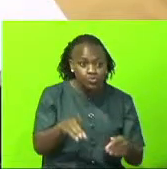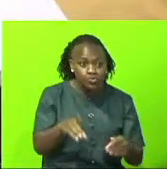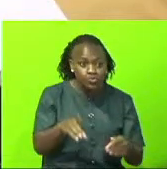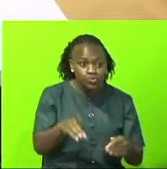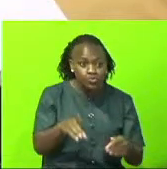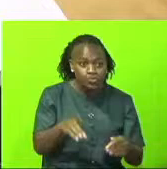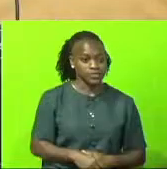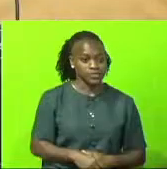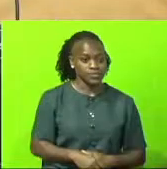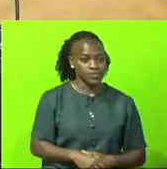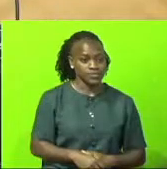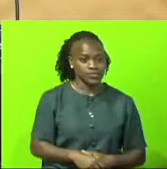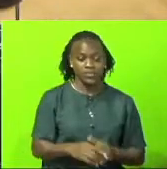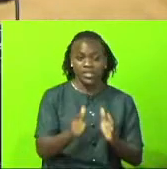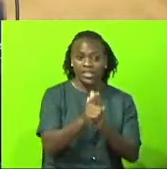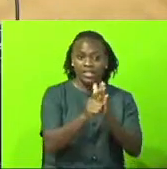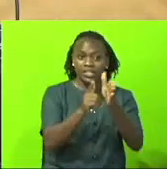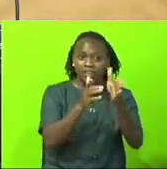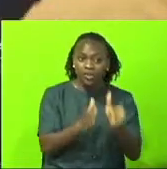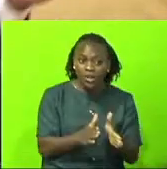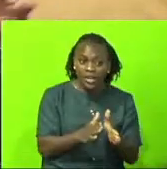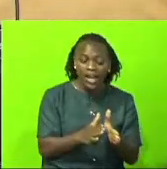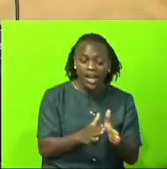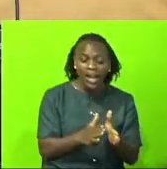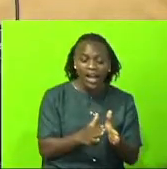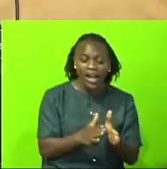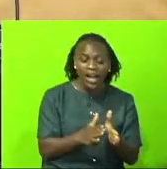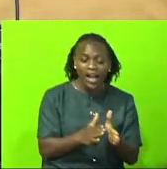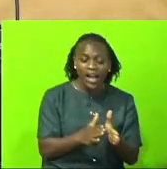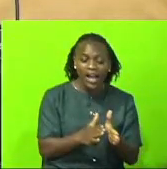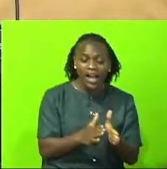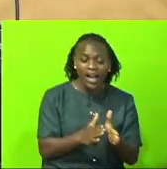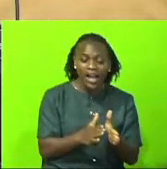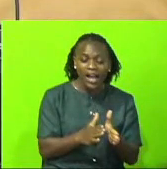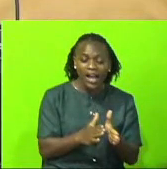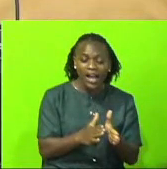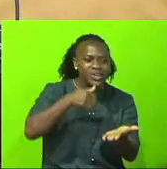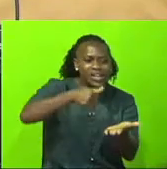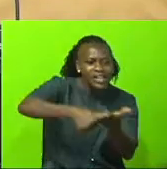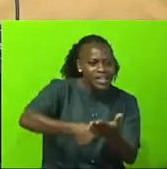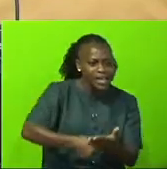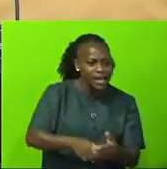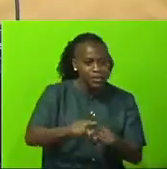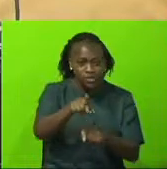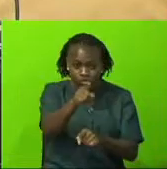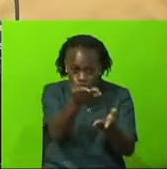procedure. You just got up, you want to short circuit by saying Order